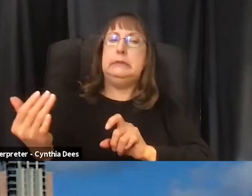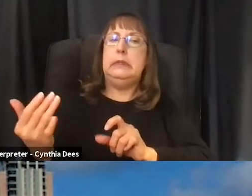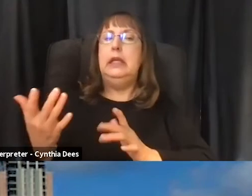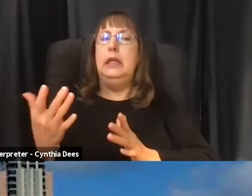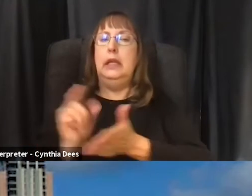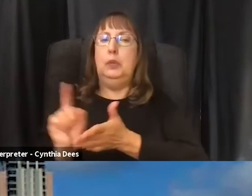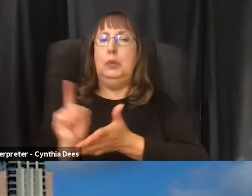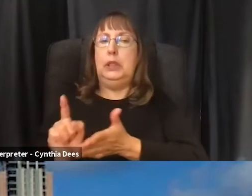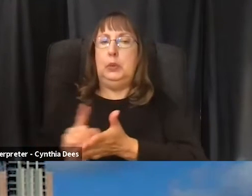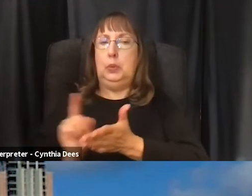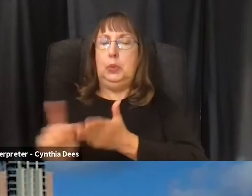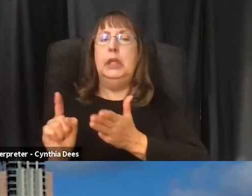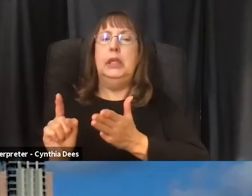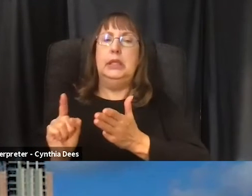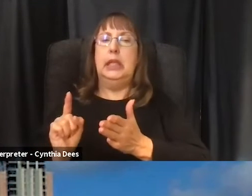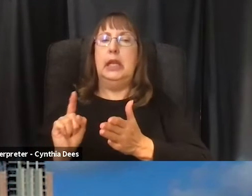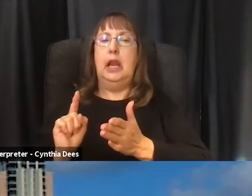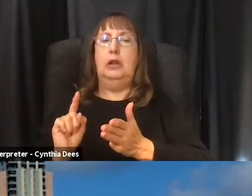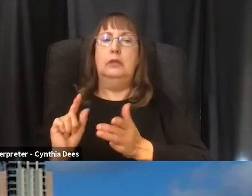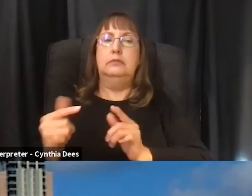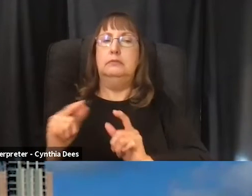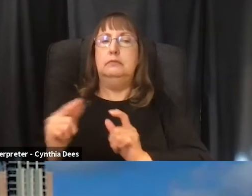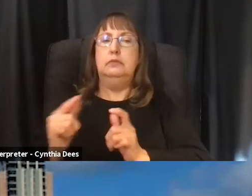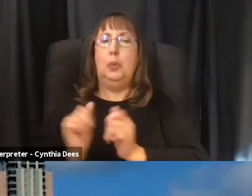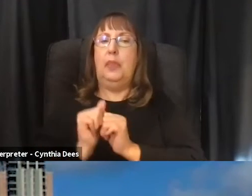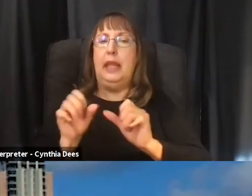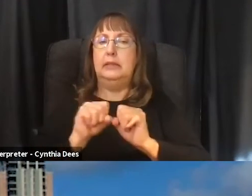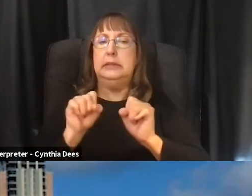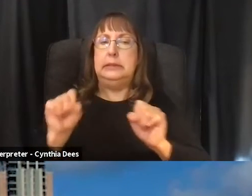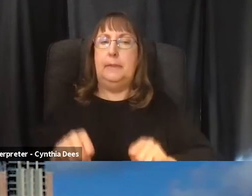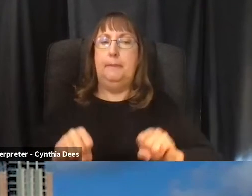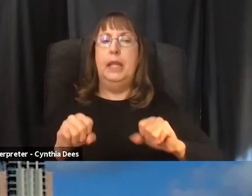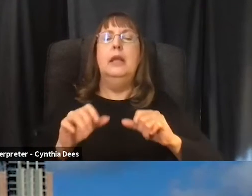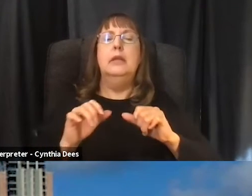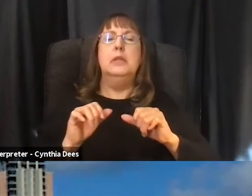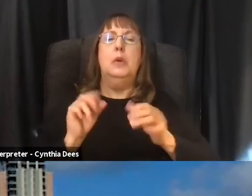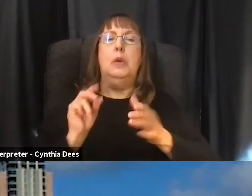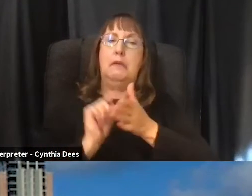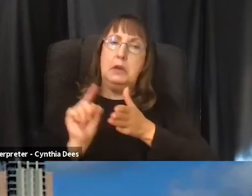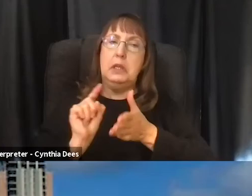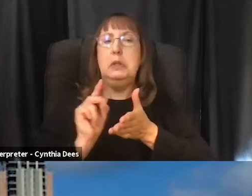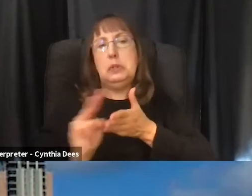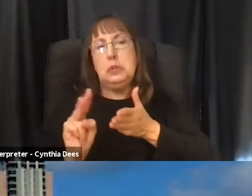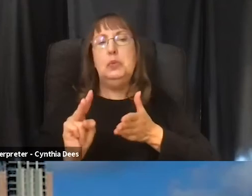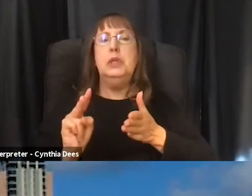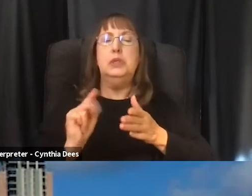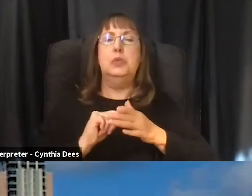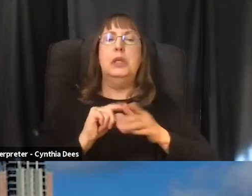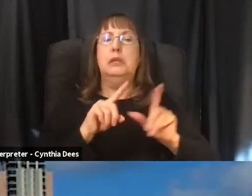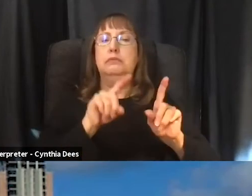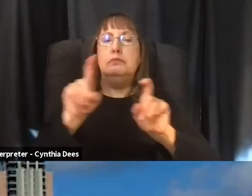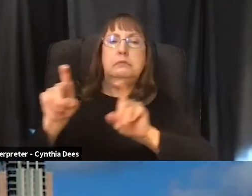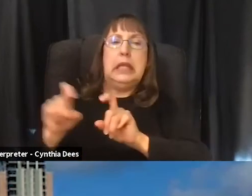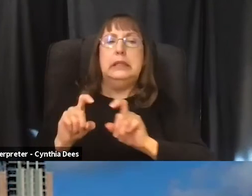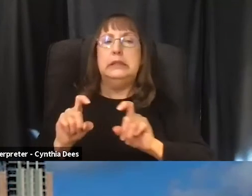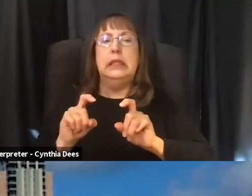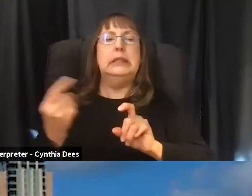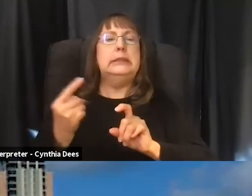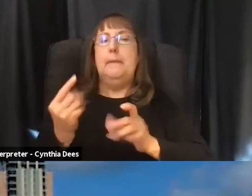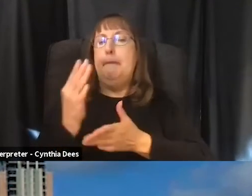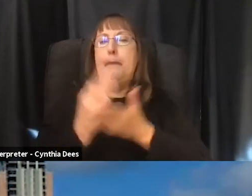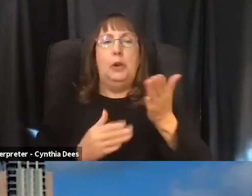iterations of the system. So every week or two, we do a round of user testing on some aspect of the